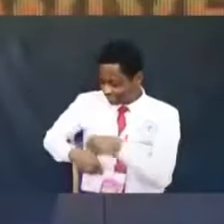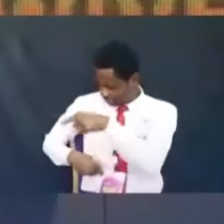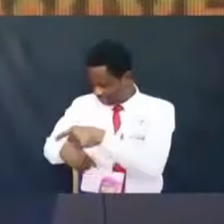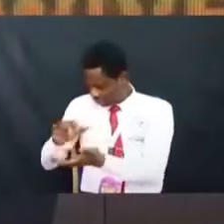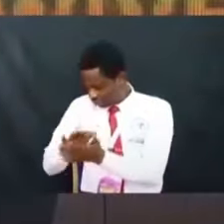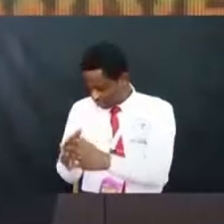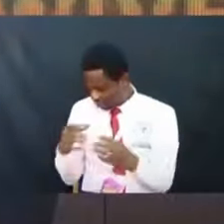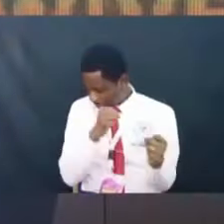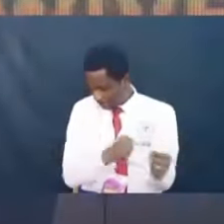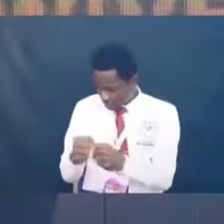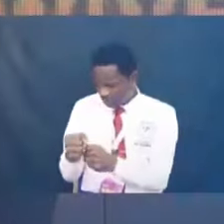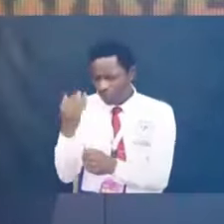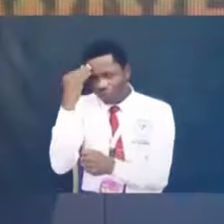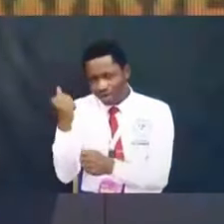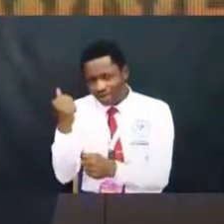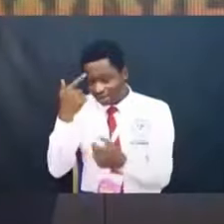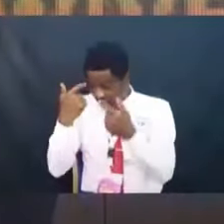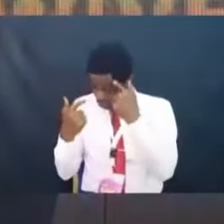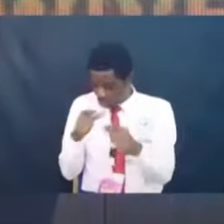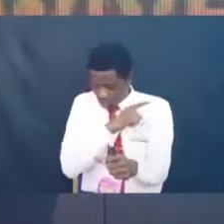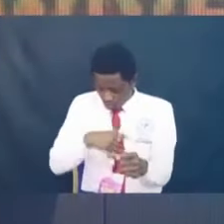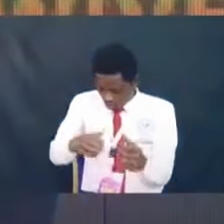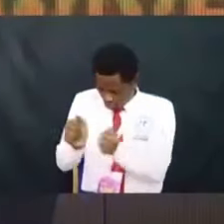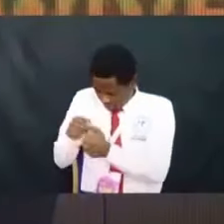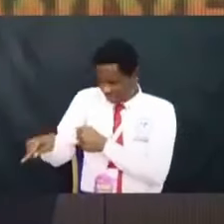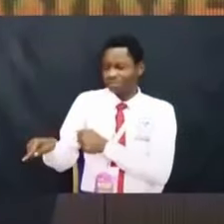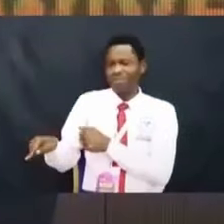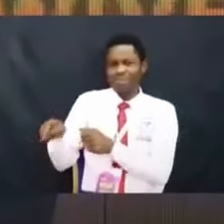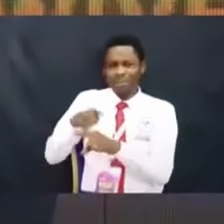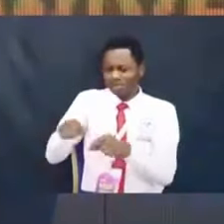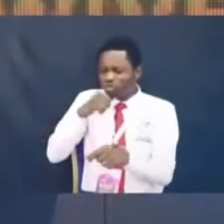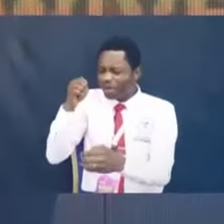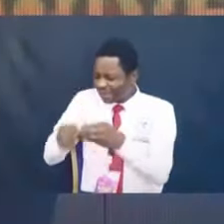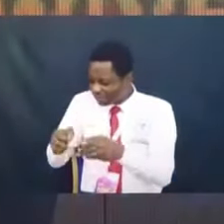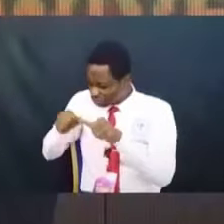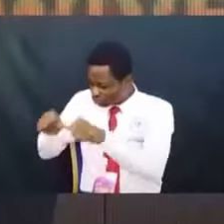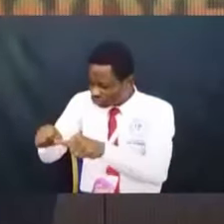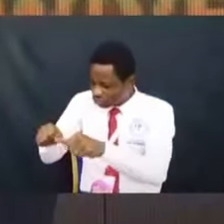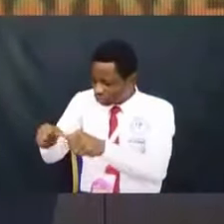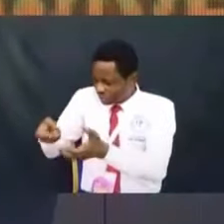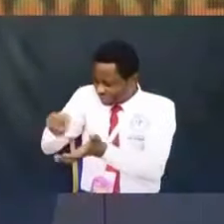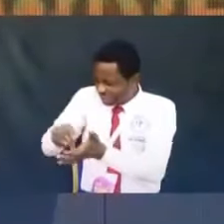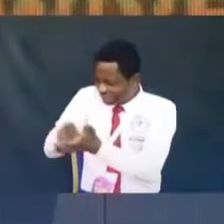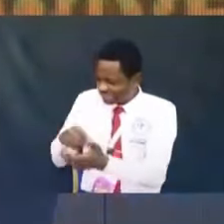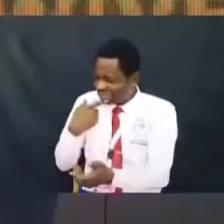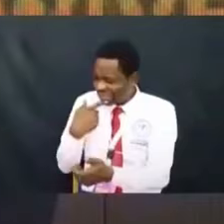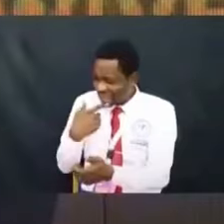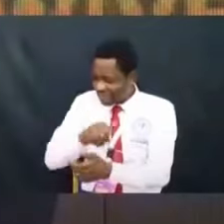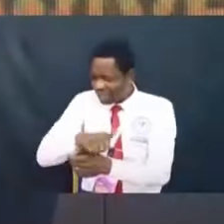because the Lord was with him. But it didn't end there. Then the writer brings other